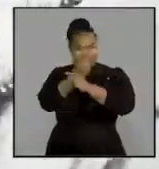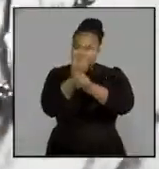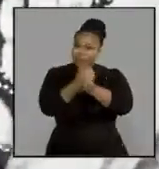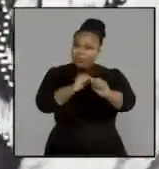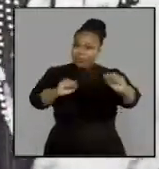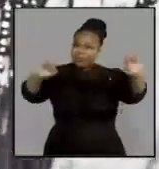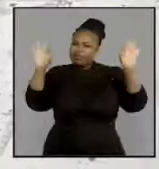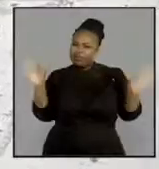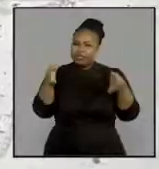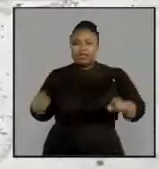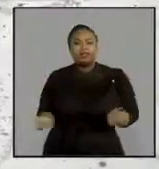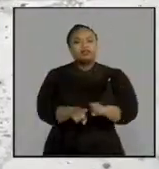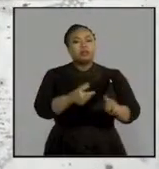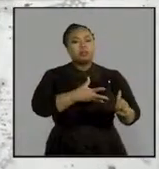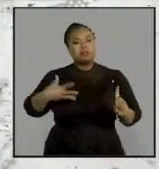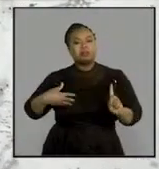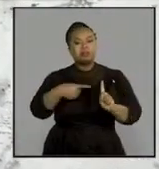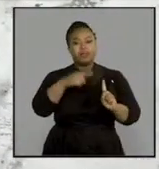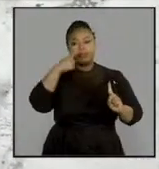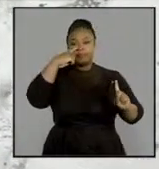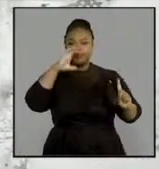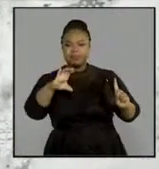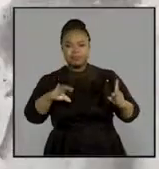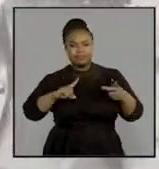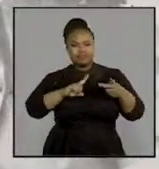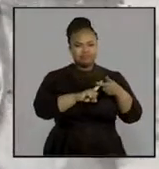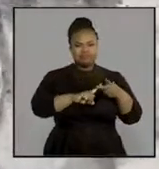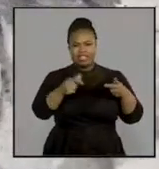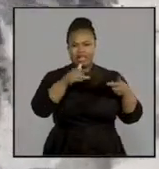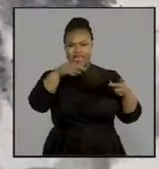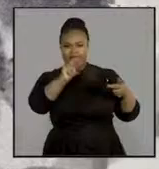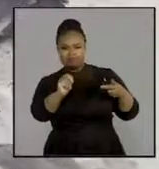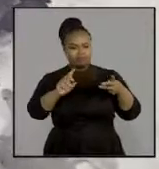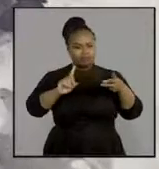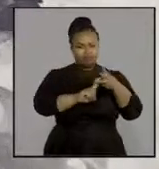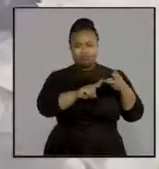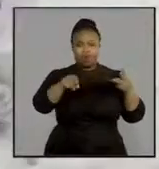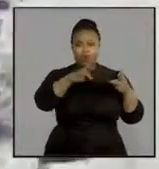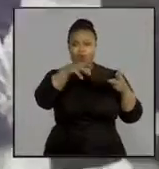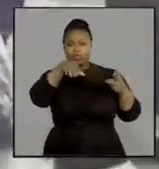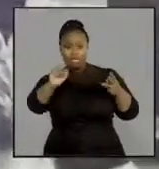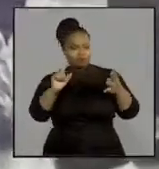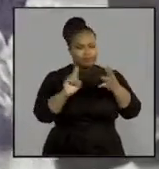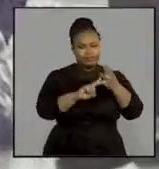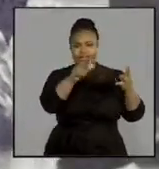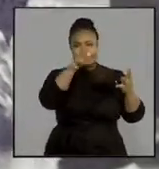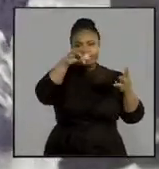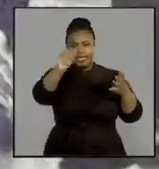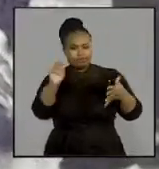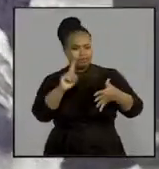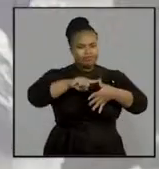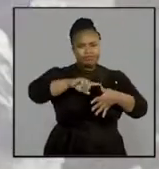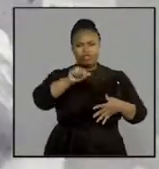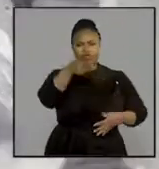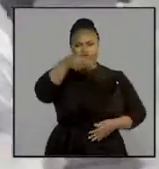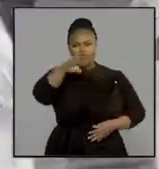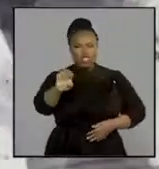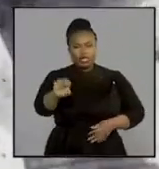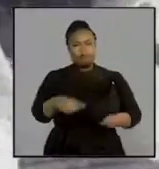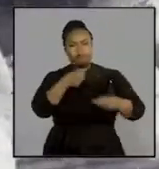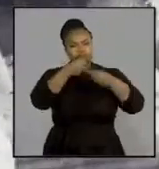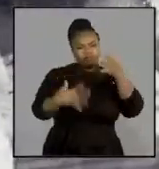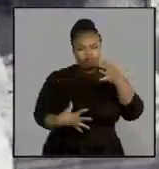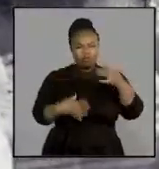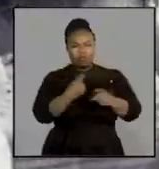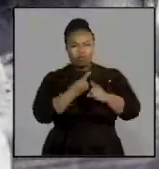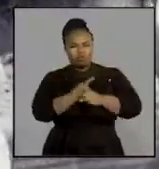freedom song. Like Mama Charlotte Mannya Maxeke, like Helen Joseph, Rahima Musa, Lillian Ngoyi, Sophie Williams